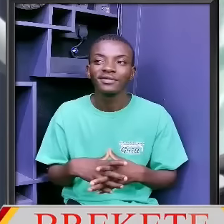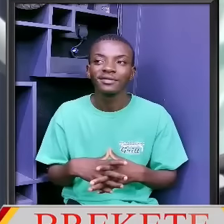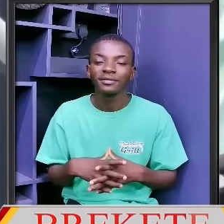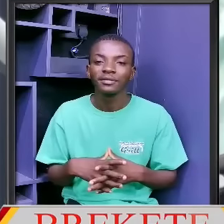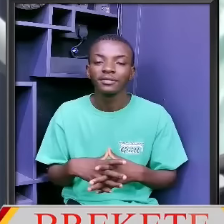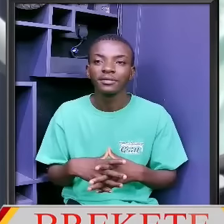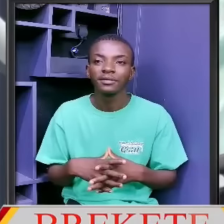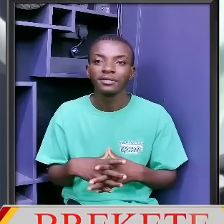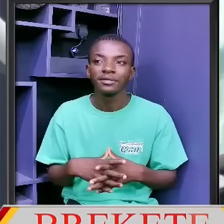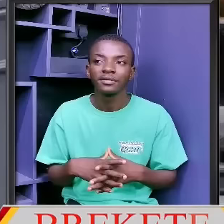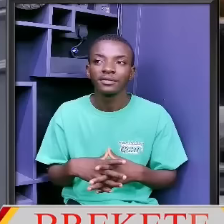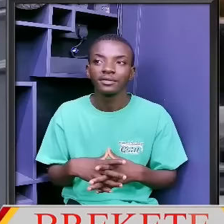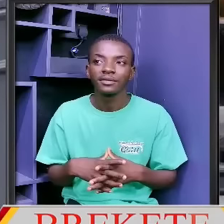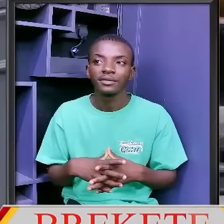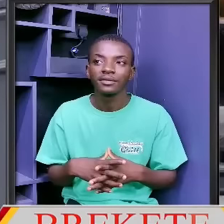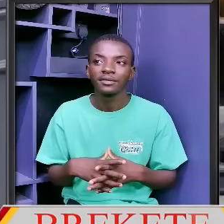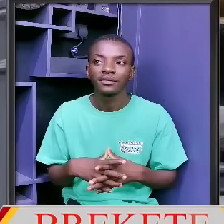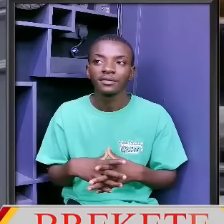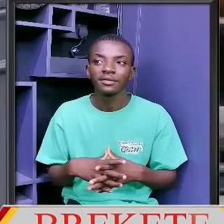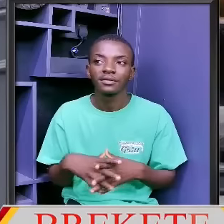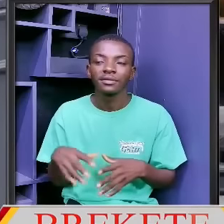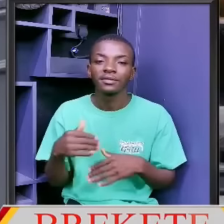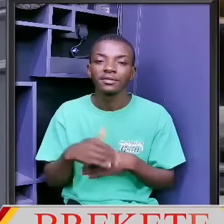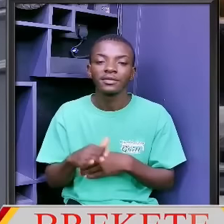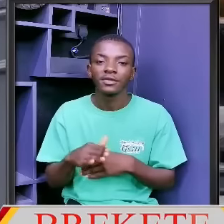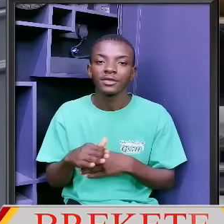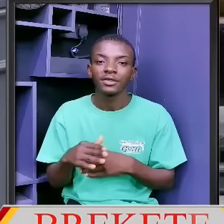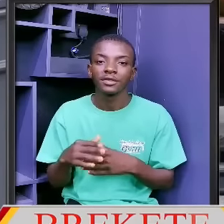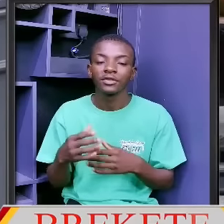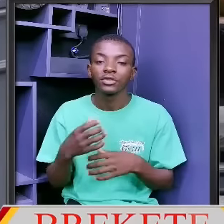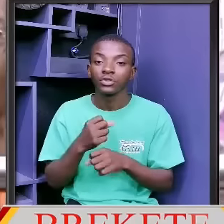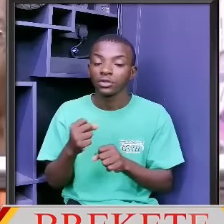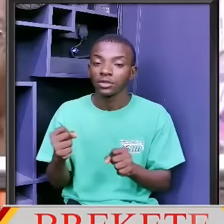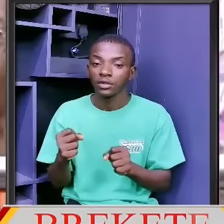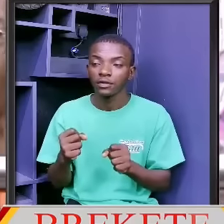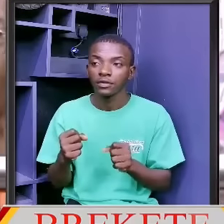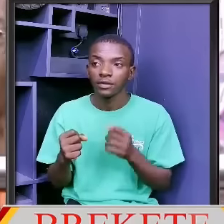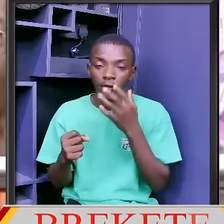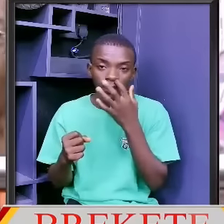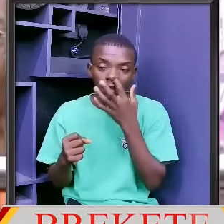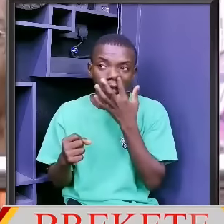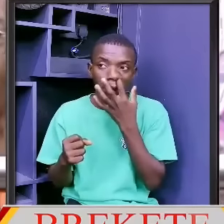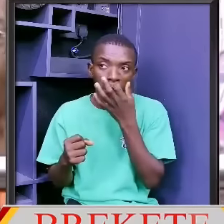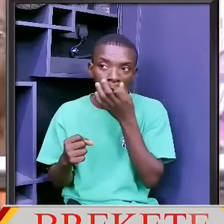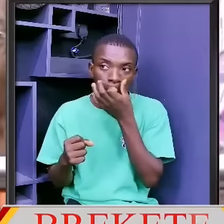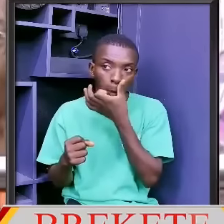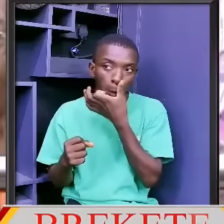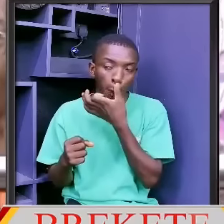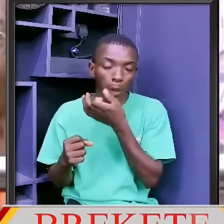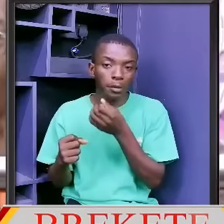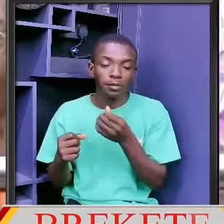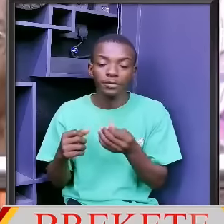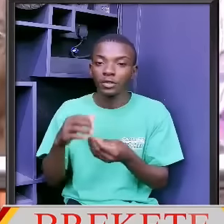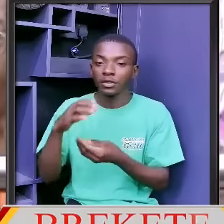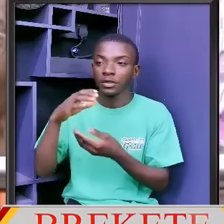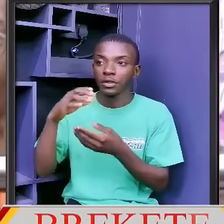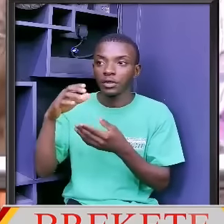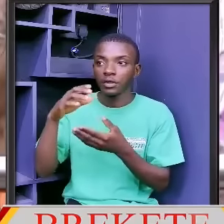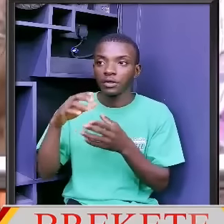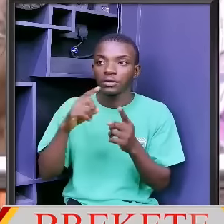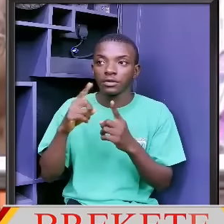what thing can happen? So after he successfully convince and confuse mama, my mother, and